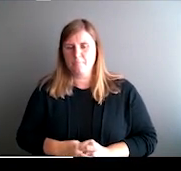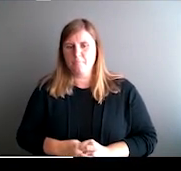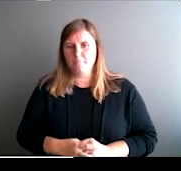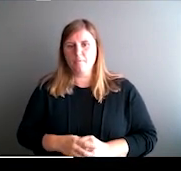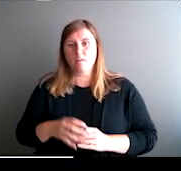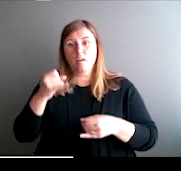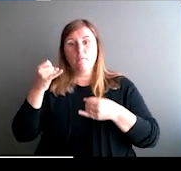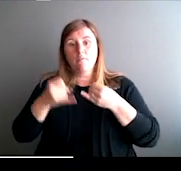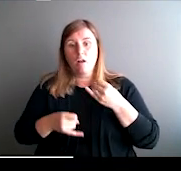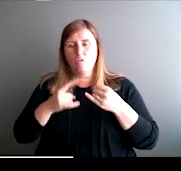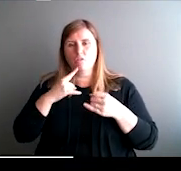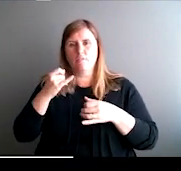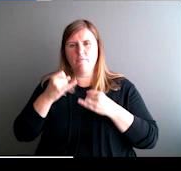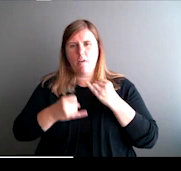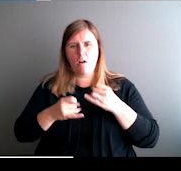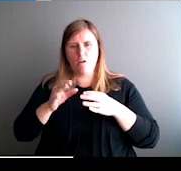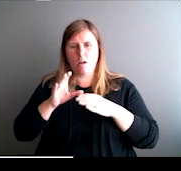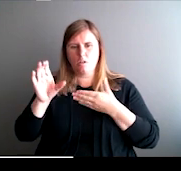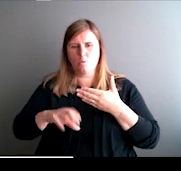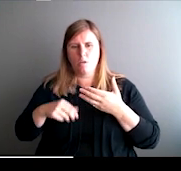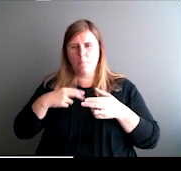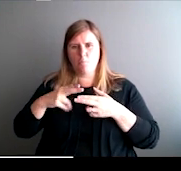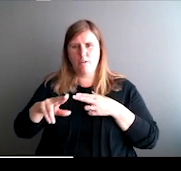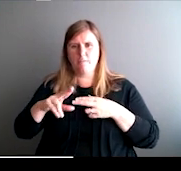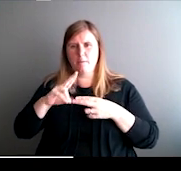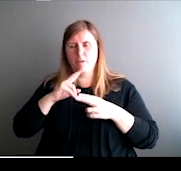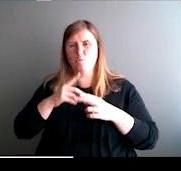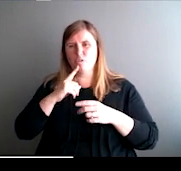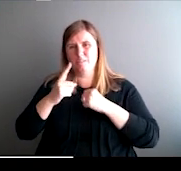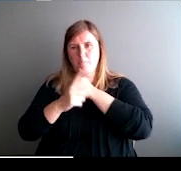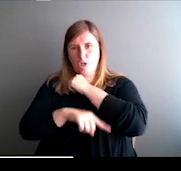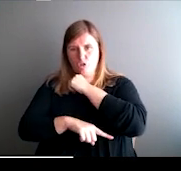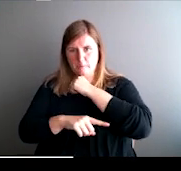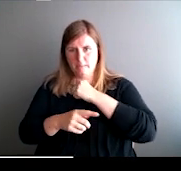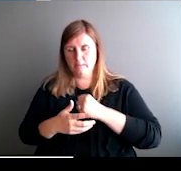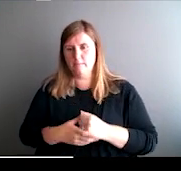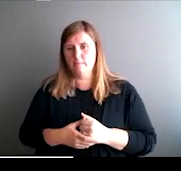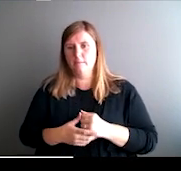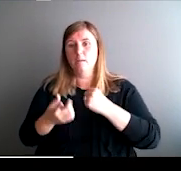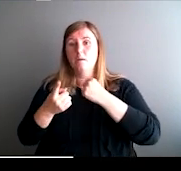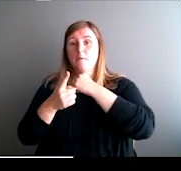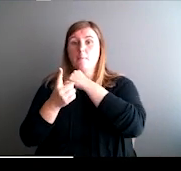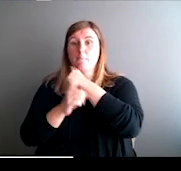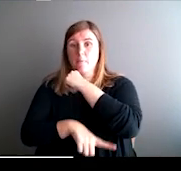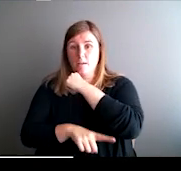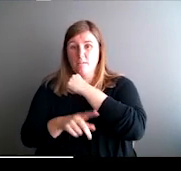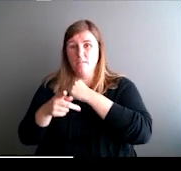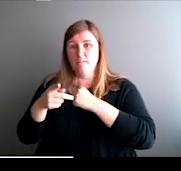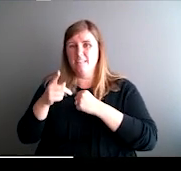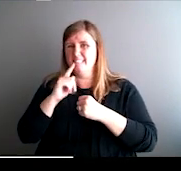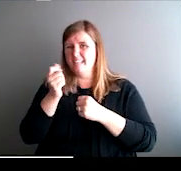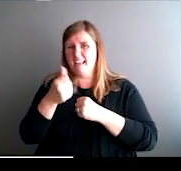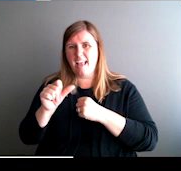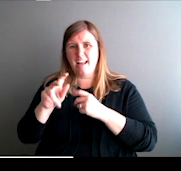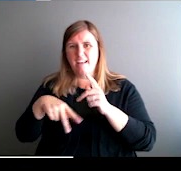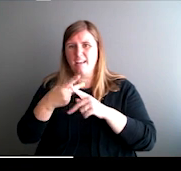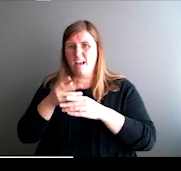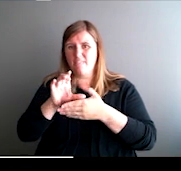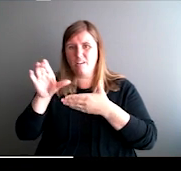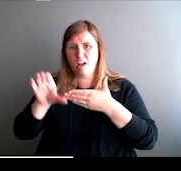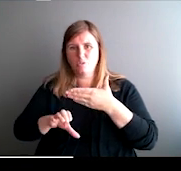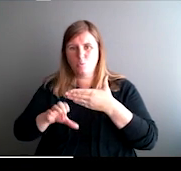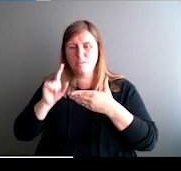Finally, there's a final consequence I'll briefly mention, which is punishment. Punishment is simply any consequence